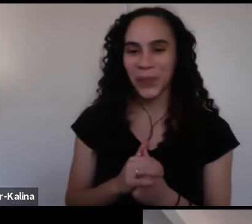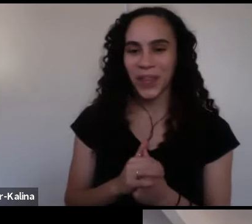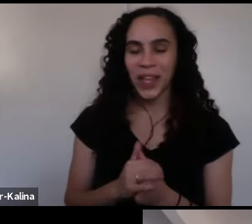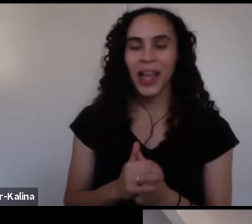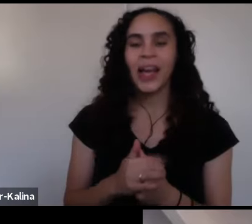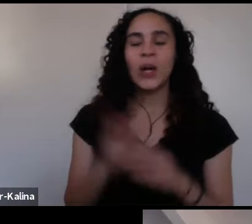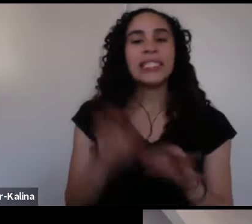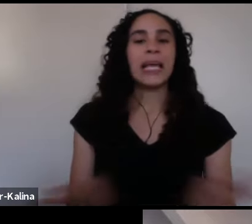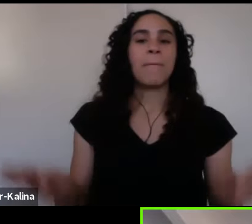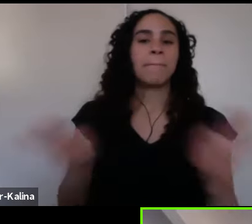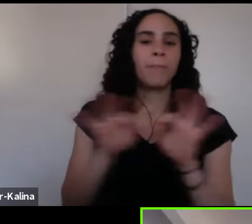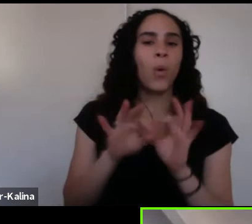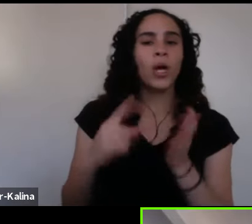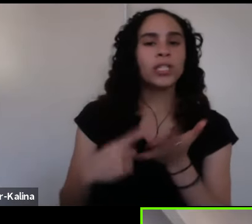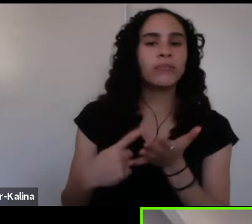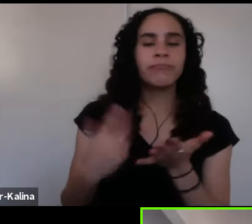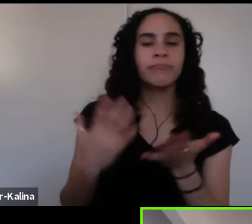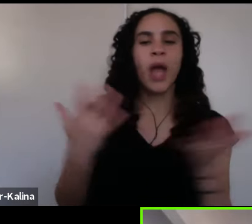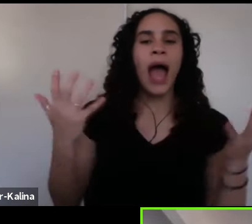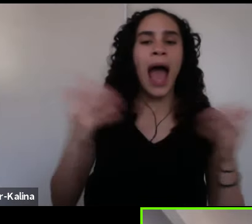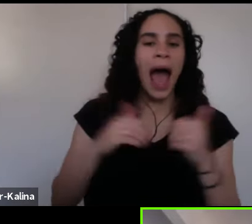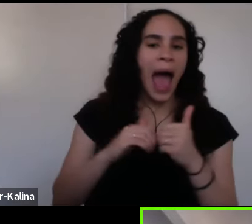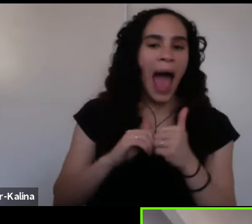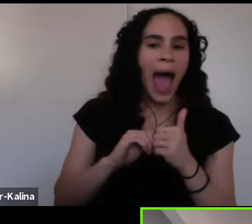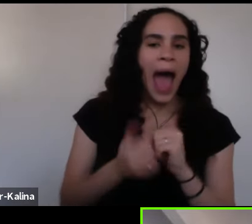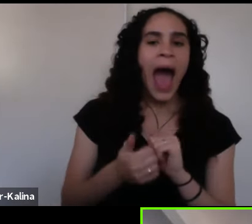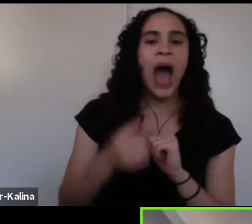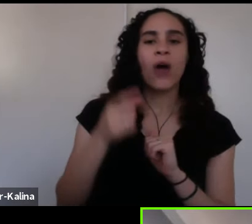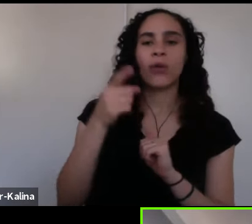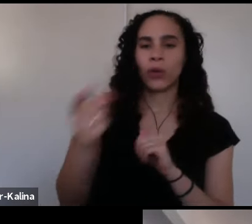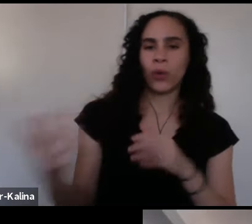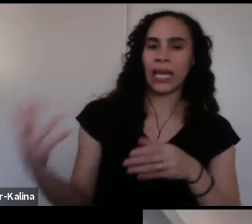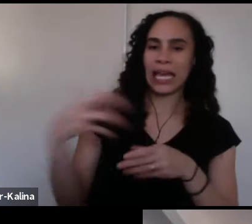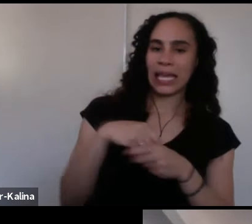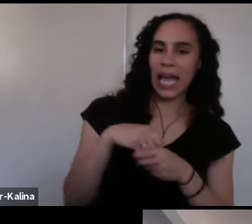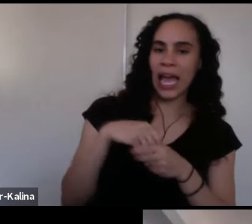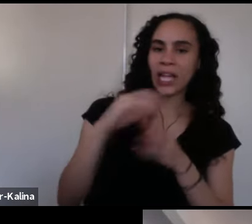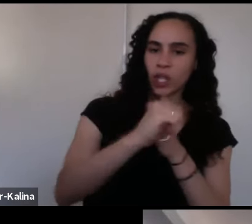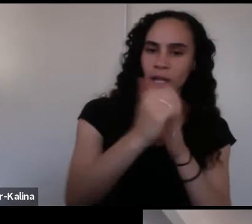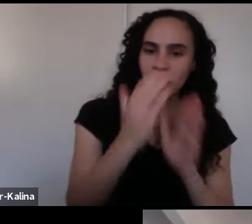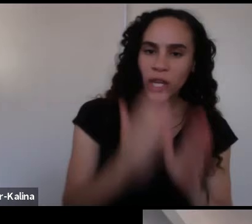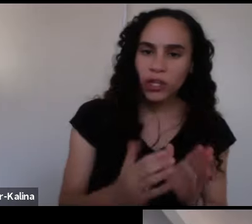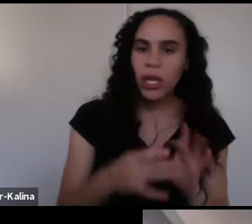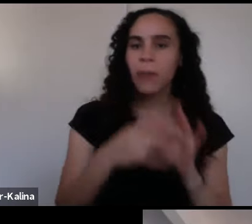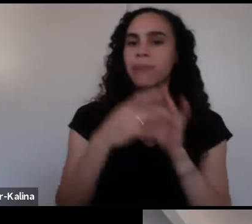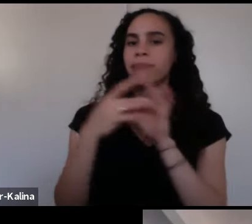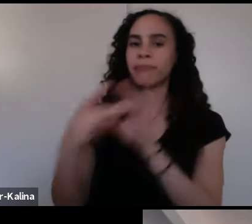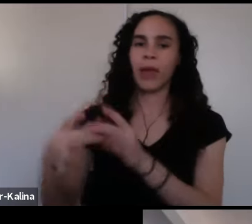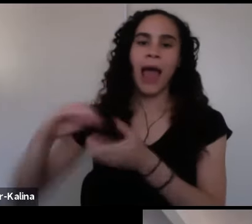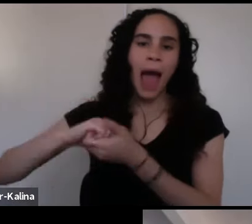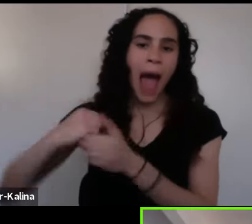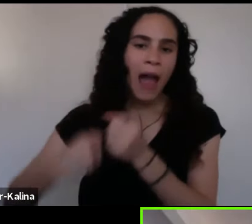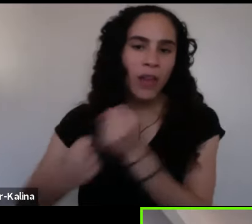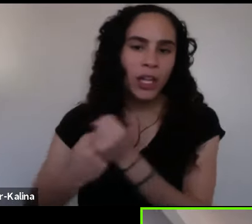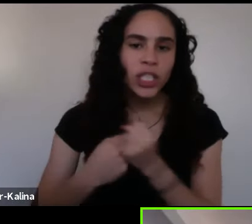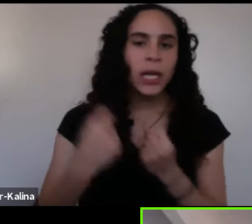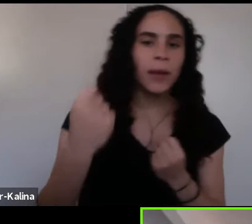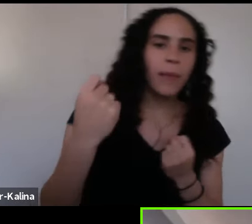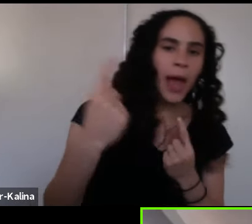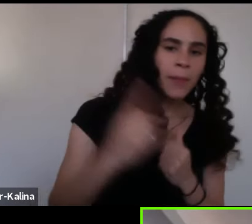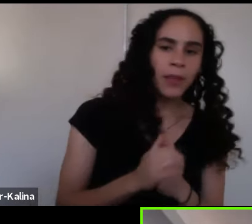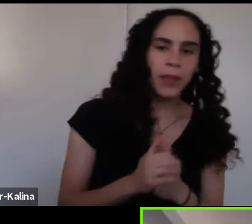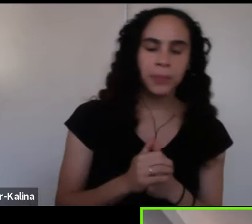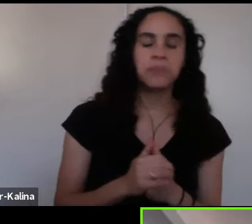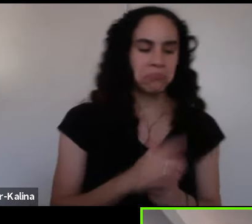engage leadership. Sure. What are the different things that you do to engage leadership around empathy and around allyship? Sure. One of the major things